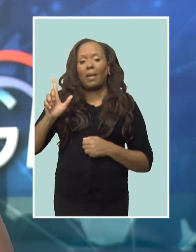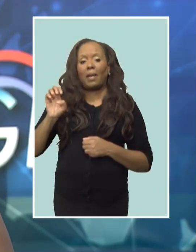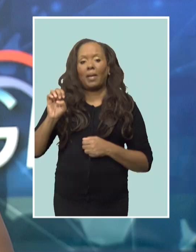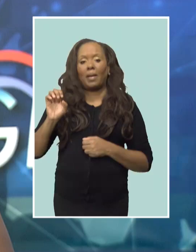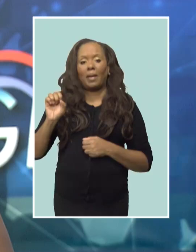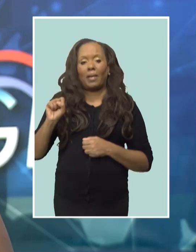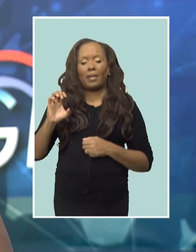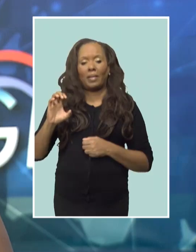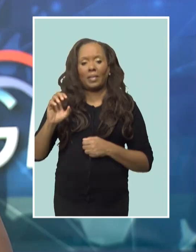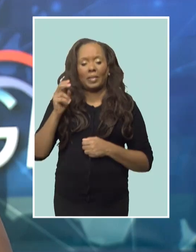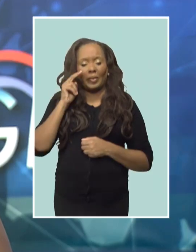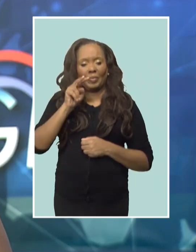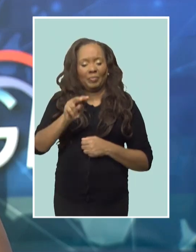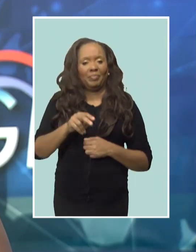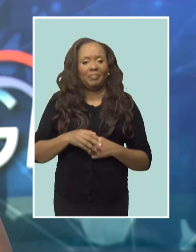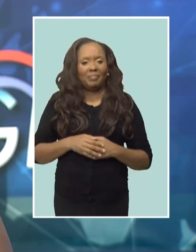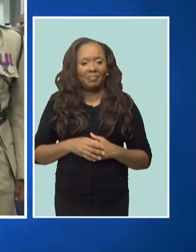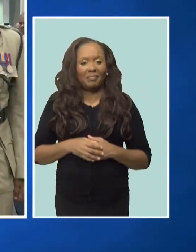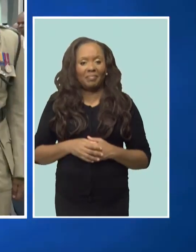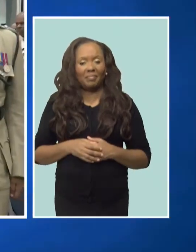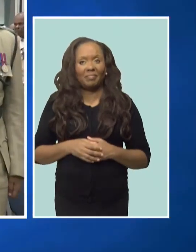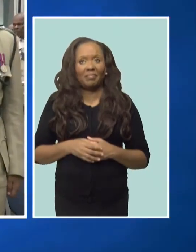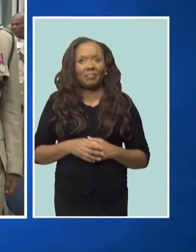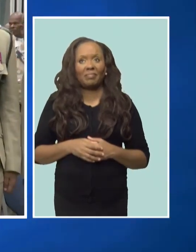there and tells us more.